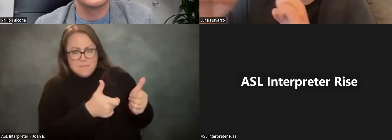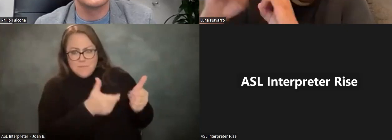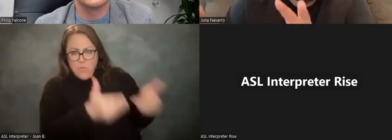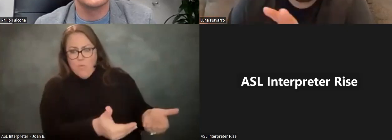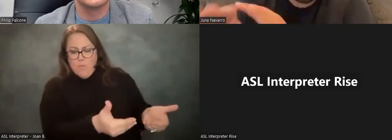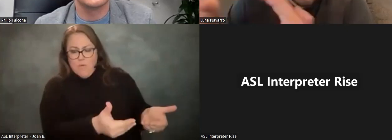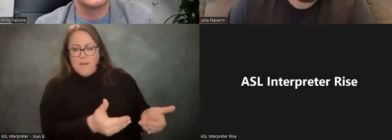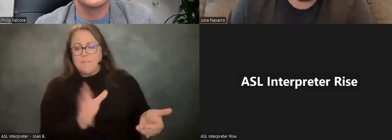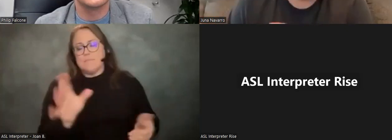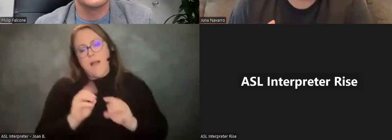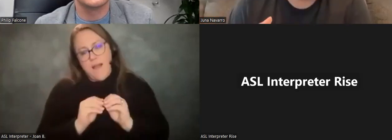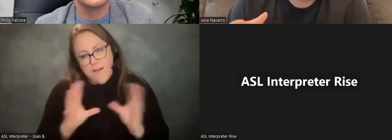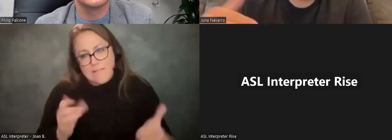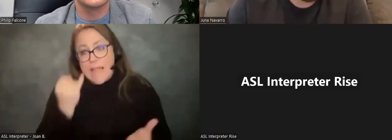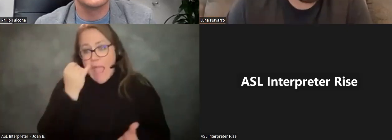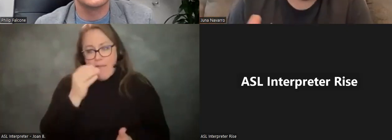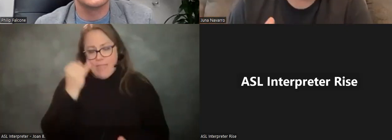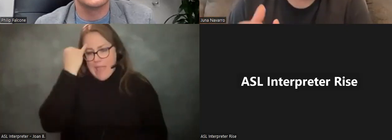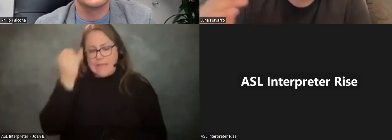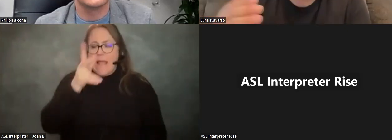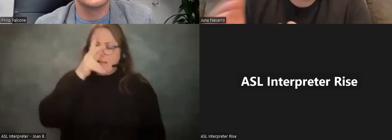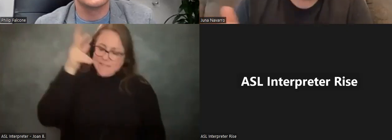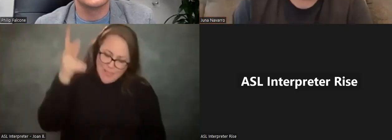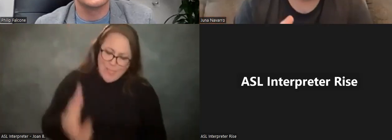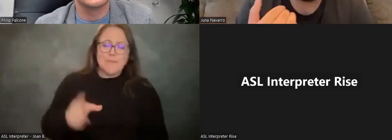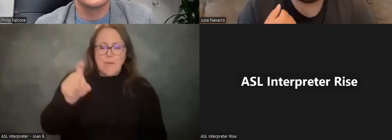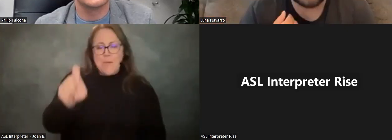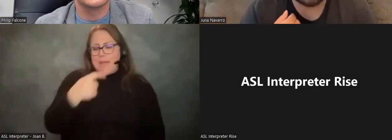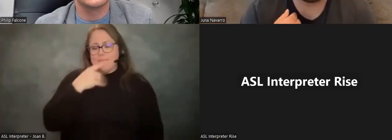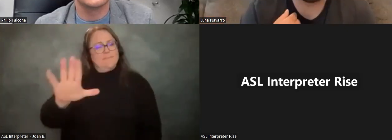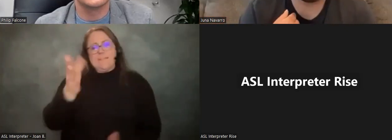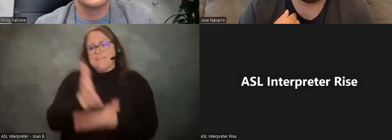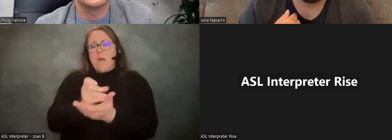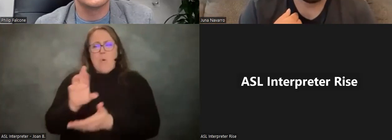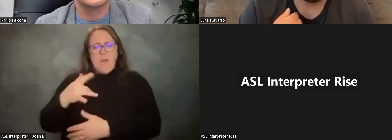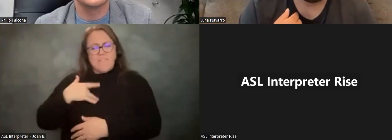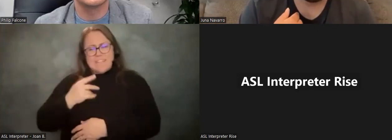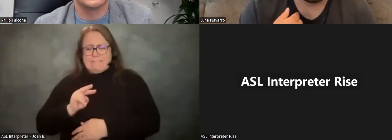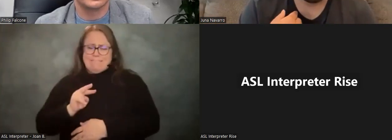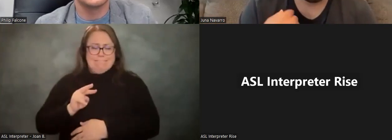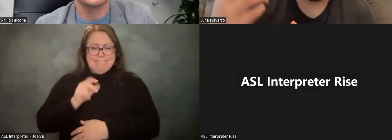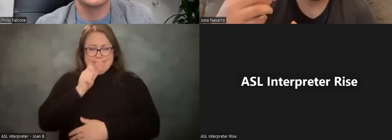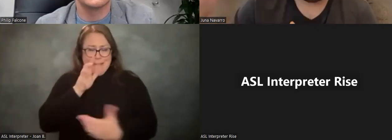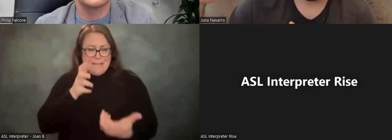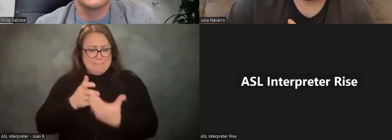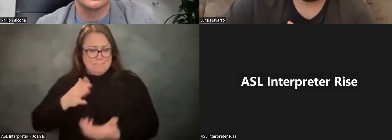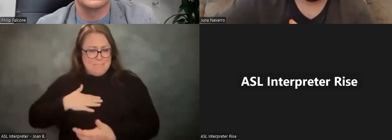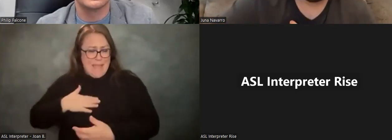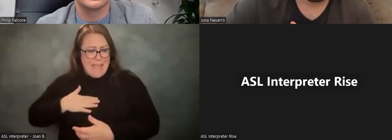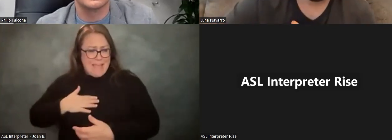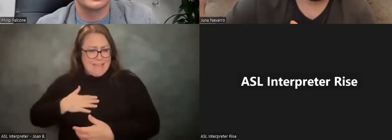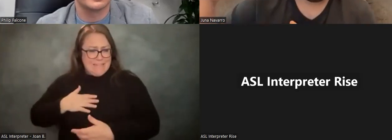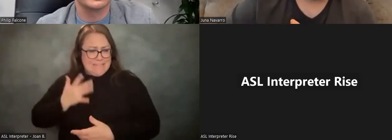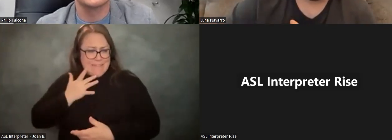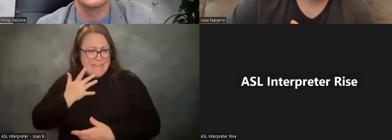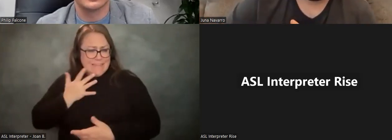it's obviously really a bad idea, then stop it. But if there's a little bit that's like maybe not your taste, but we don't know the perspective of communities